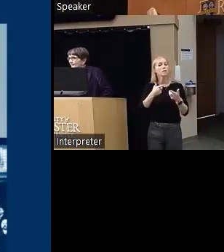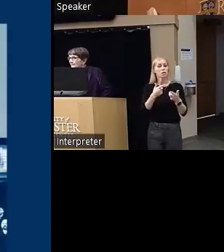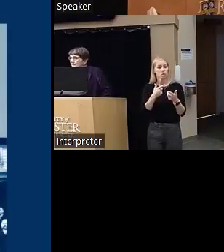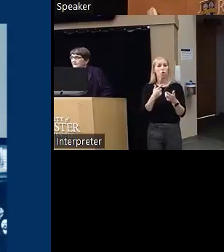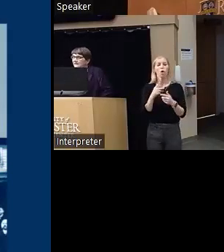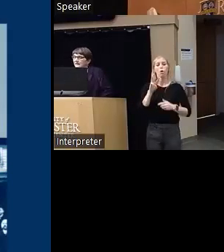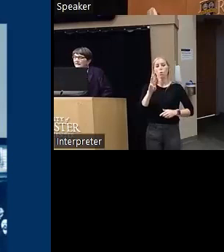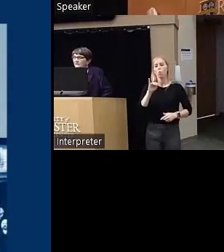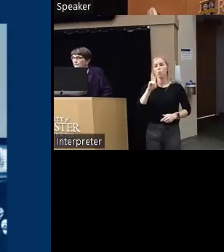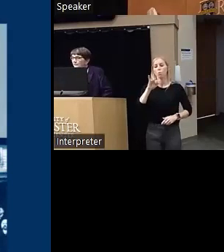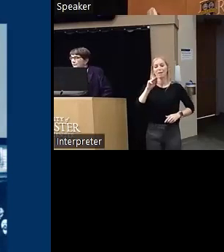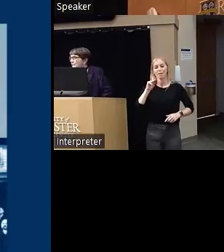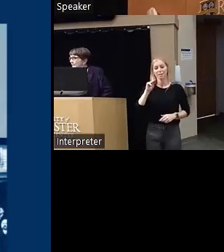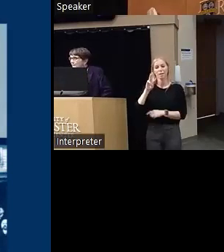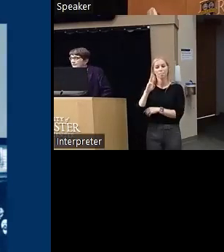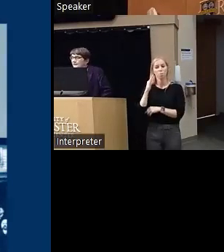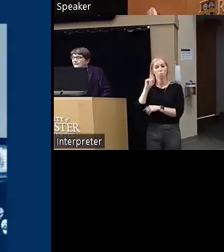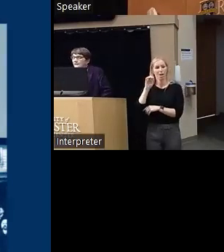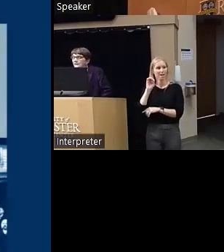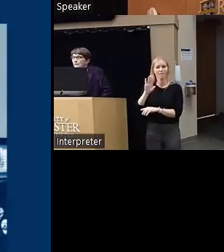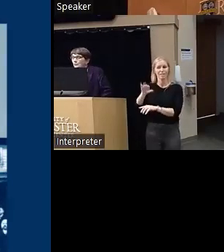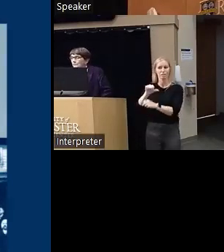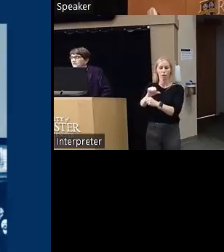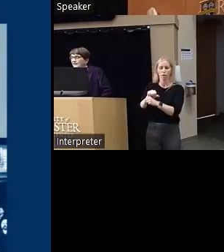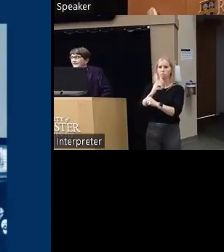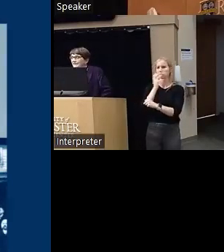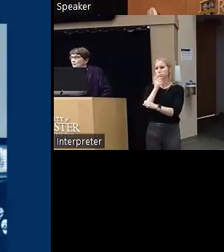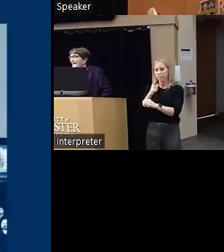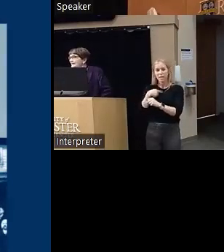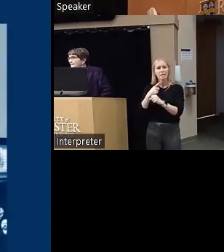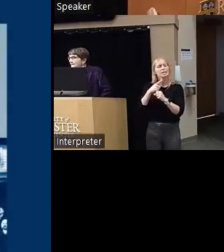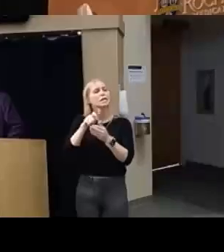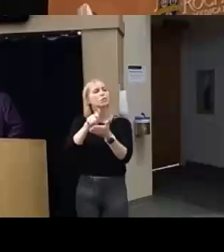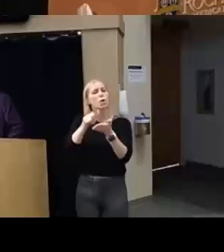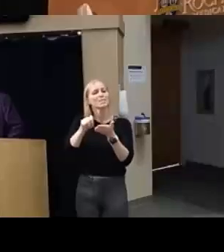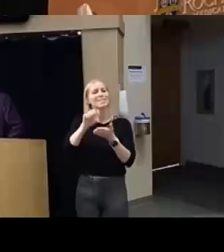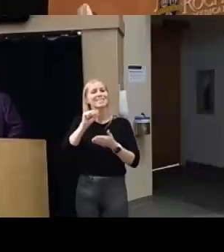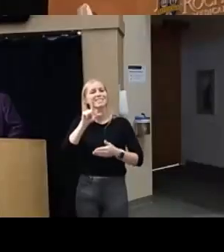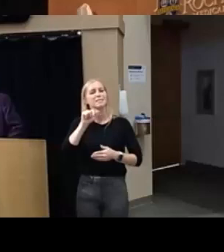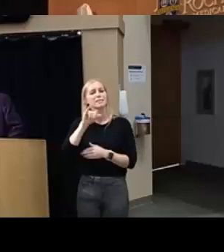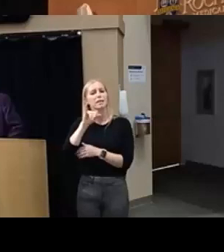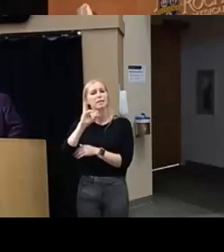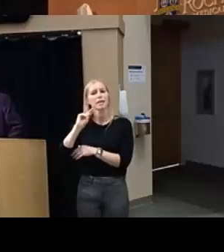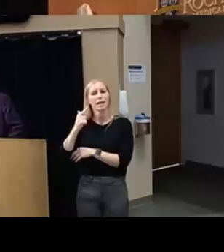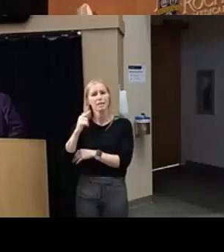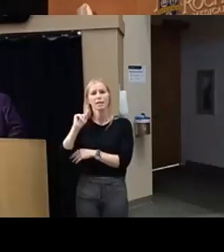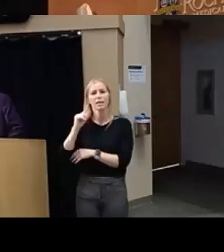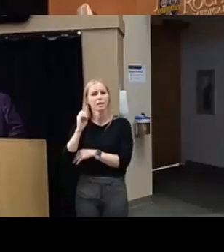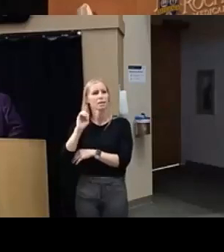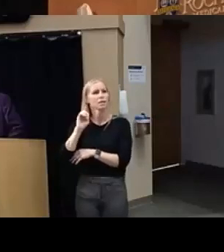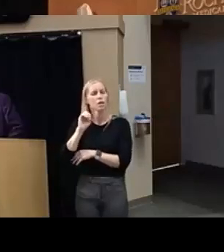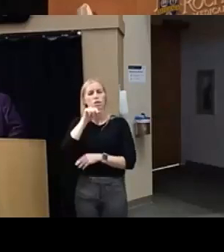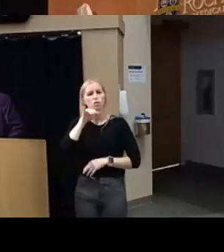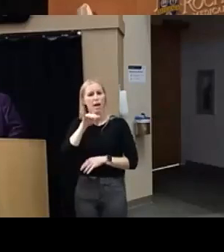William White. He's very prolific. He wrote Slaying the Dragon, the history of addiction treatment and recovery